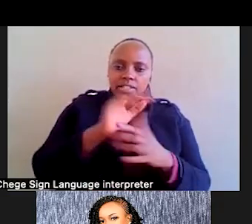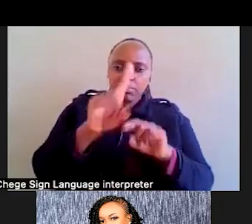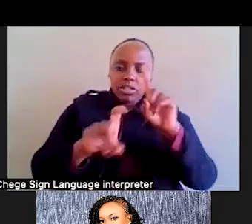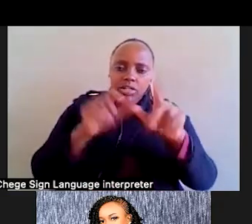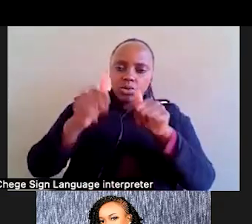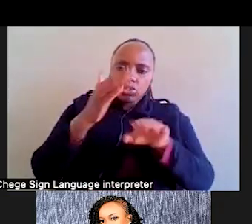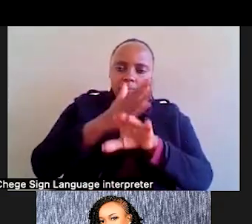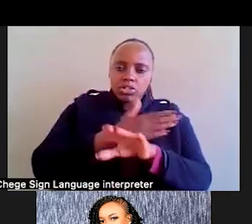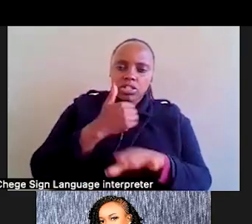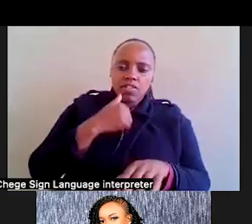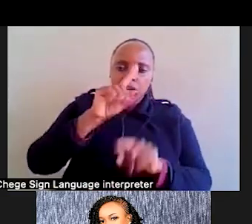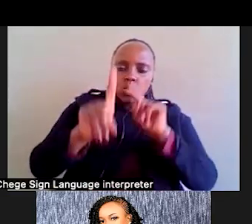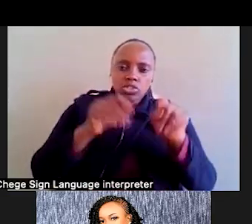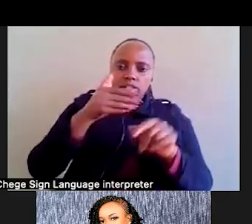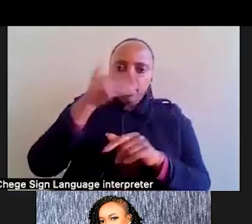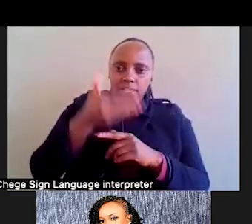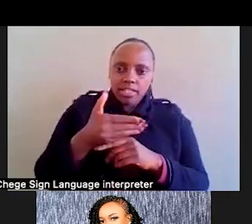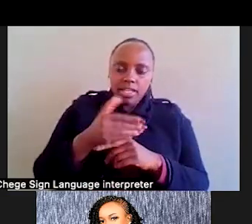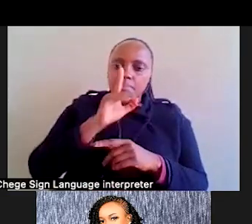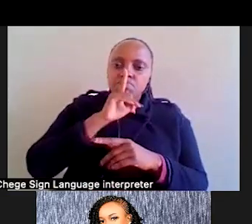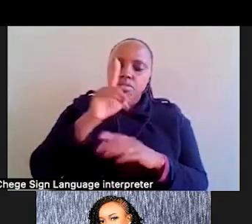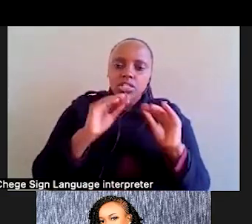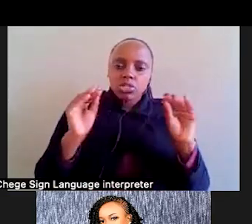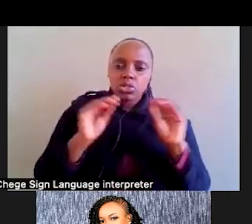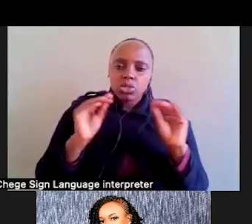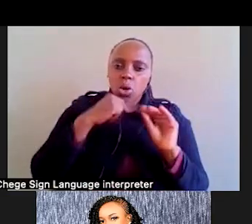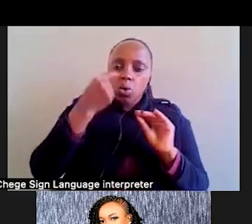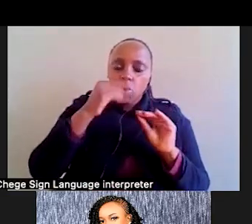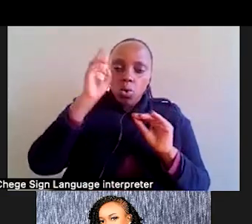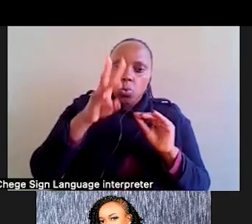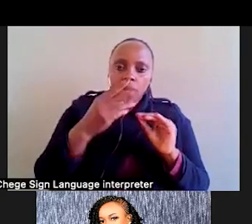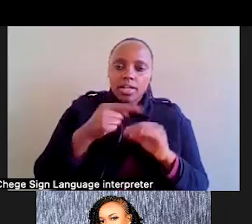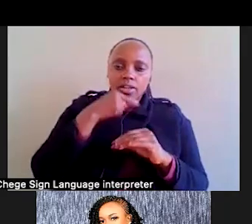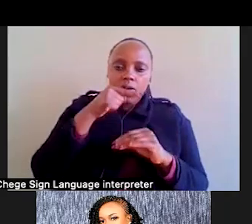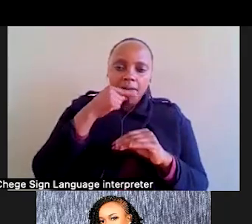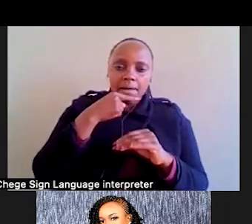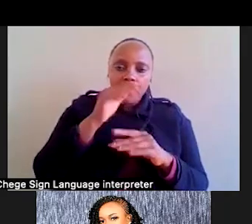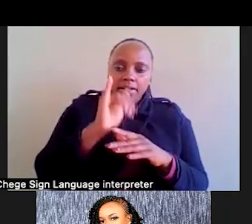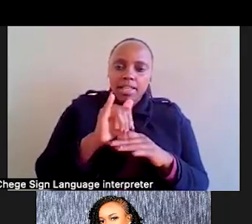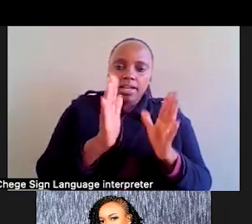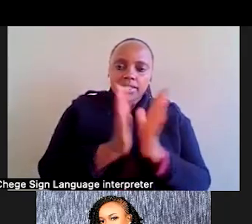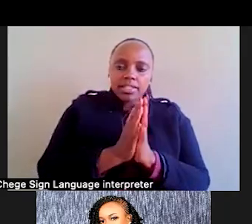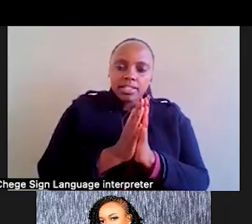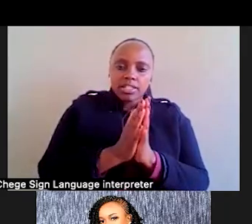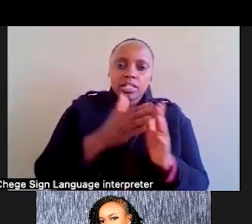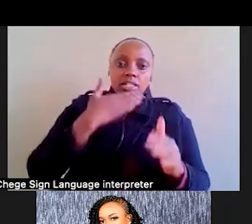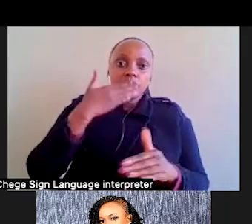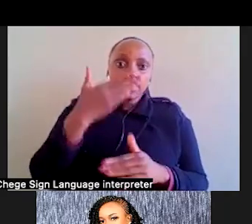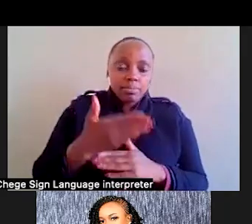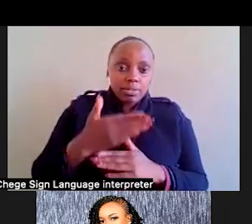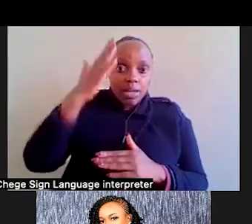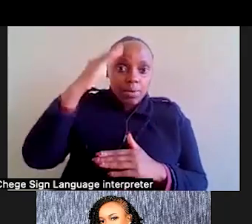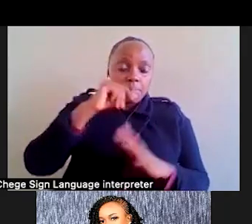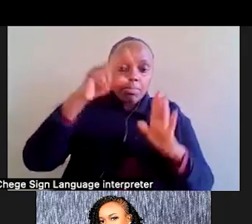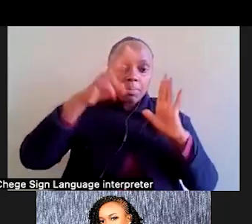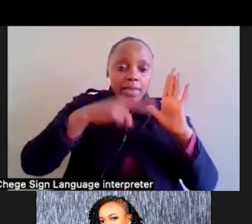in the Q&A, I'm not sure who will jump in and just respond to them. I know I read them